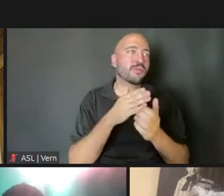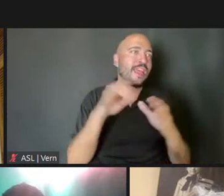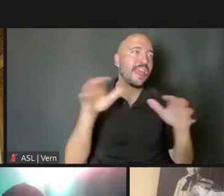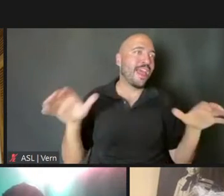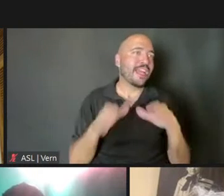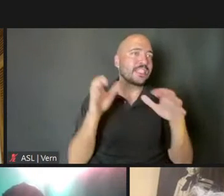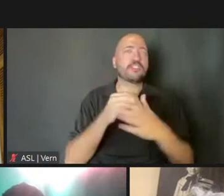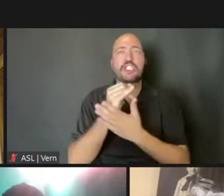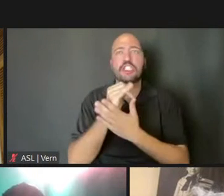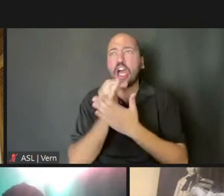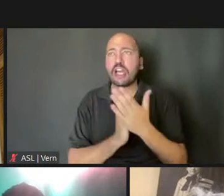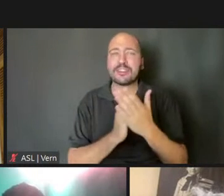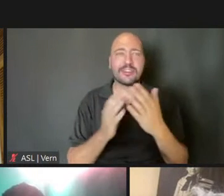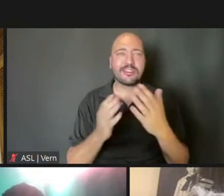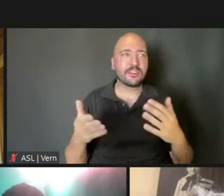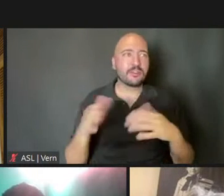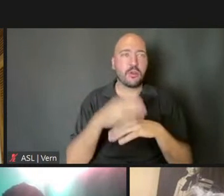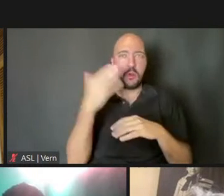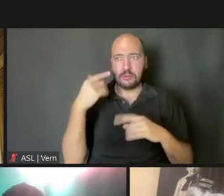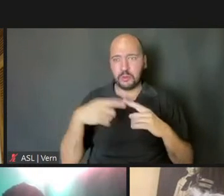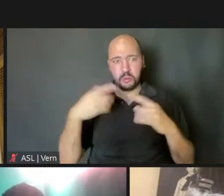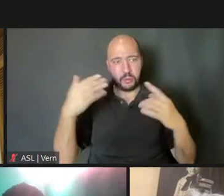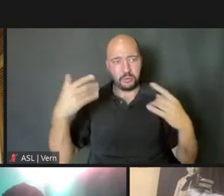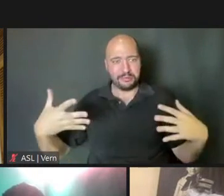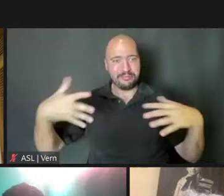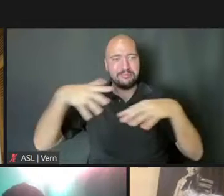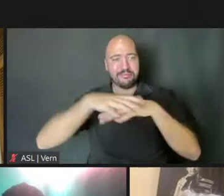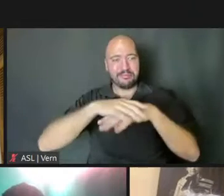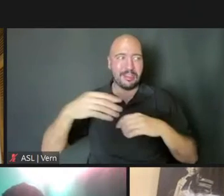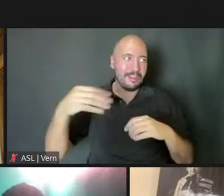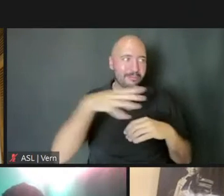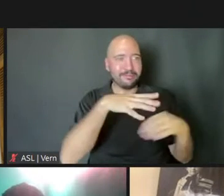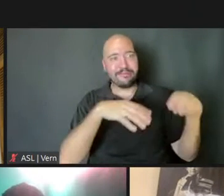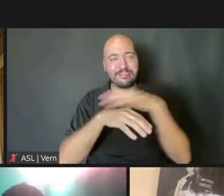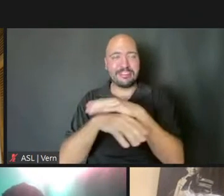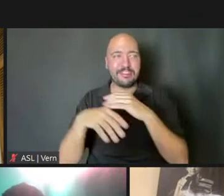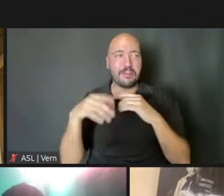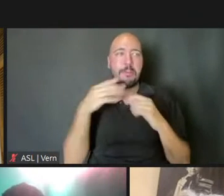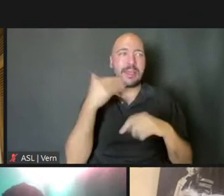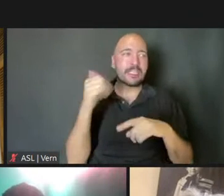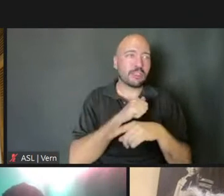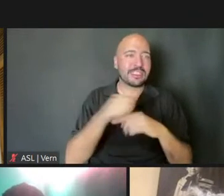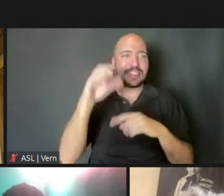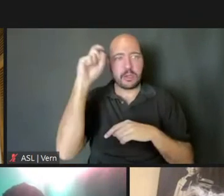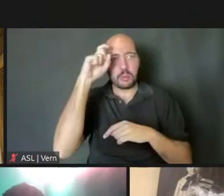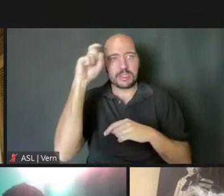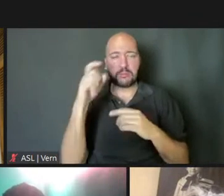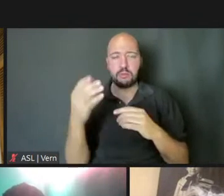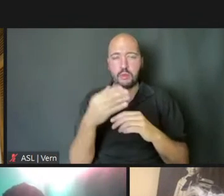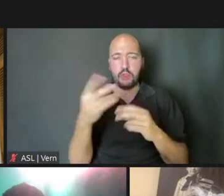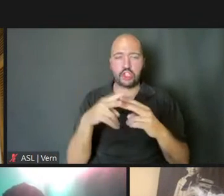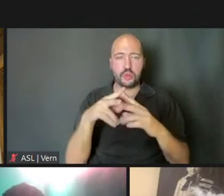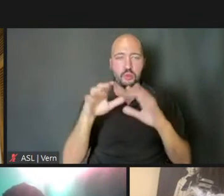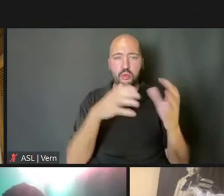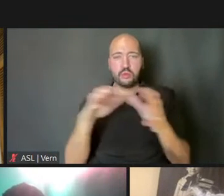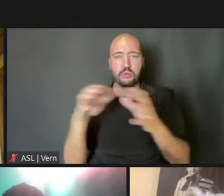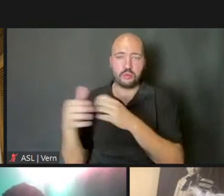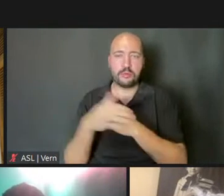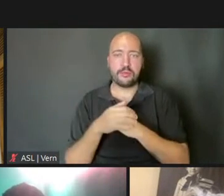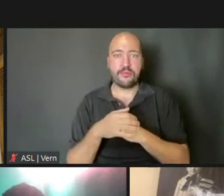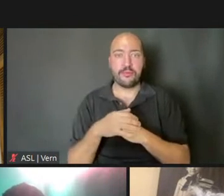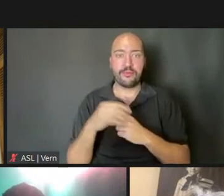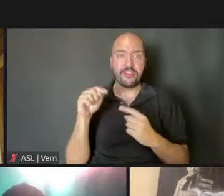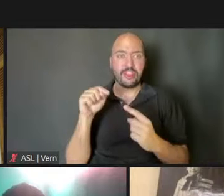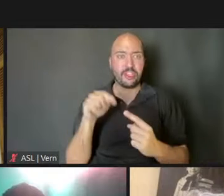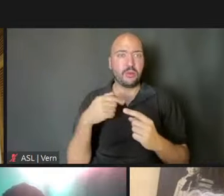that aim to cross-pollinate best practices and wisdom across these 2 camps. Here, we'll be able to share